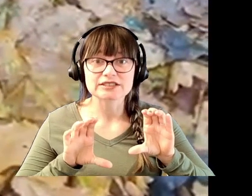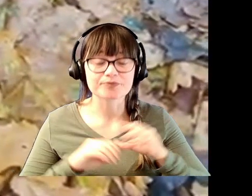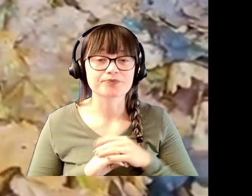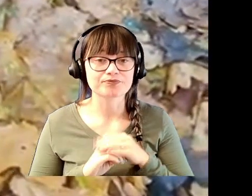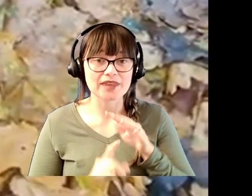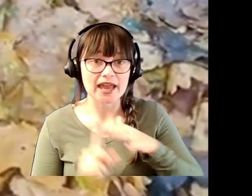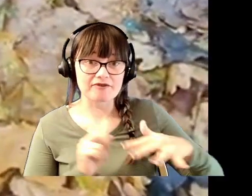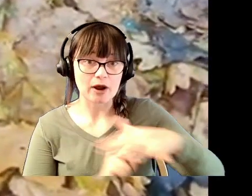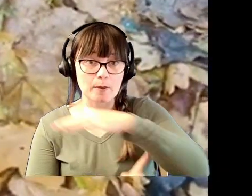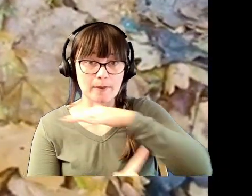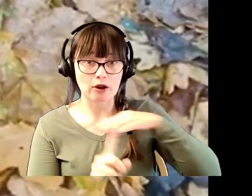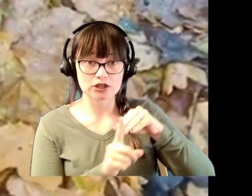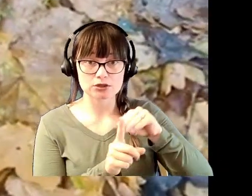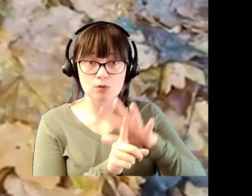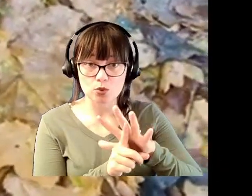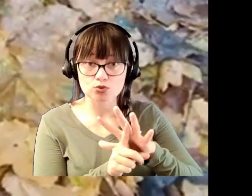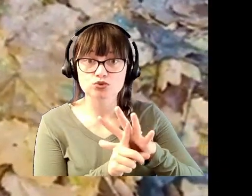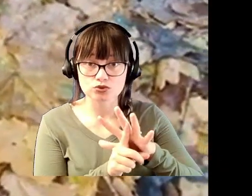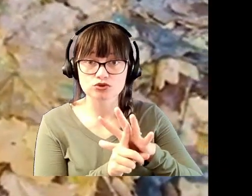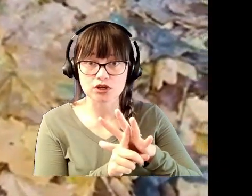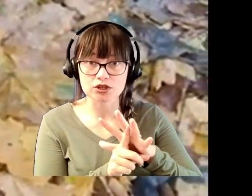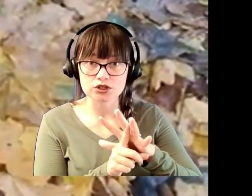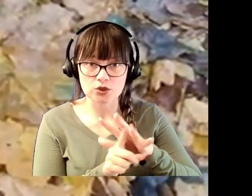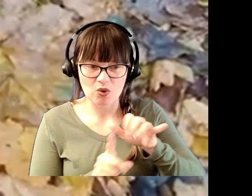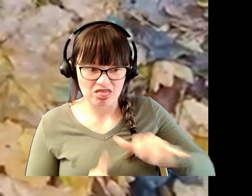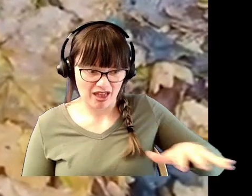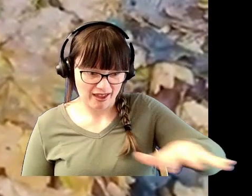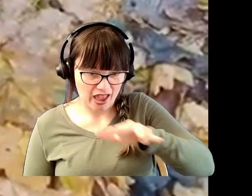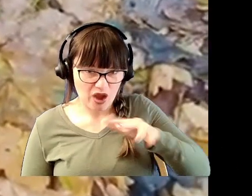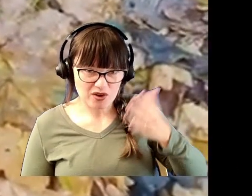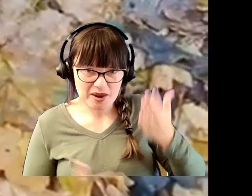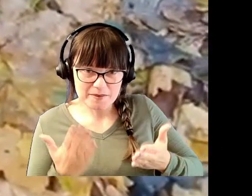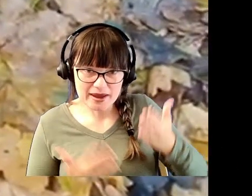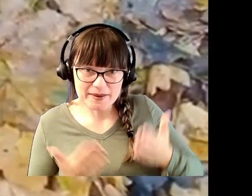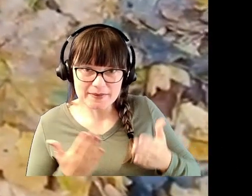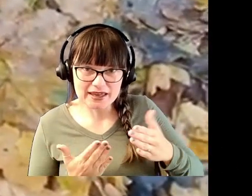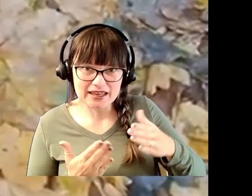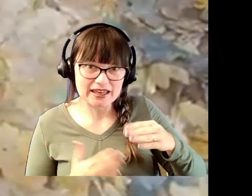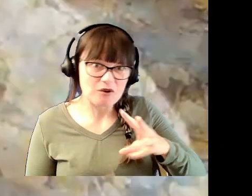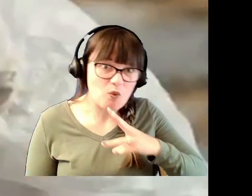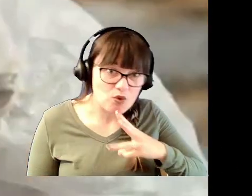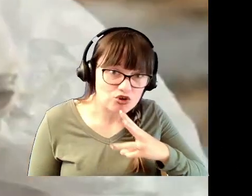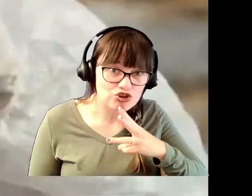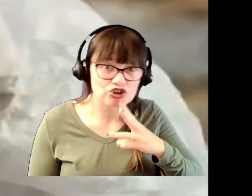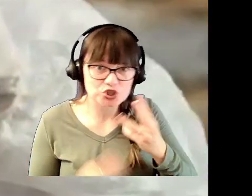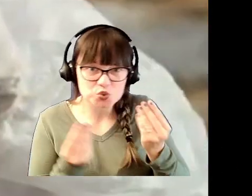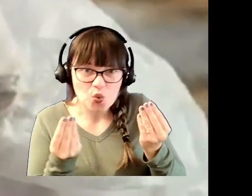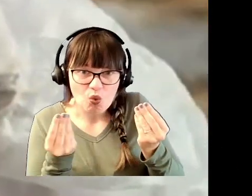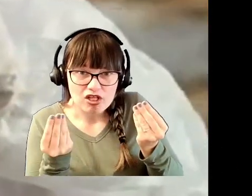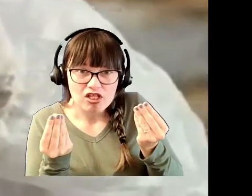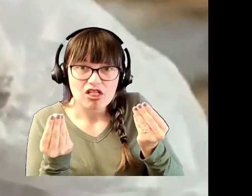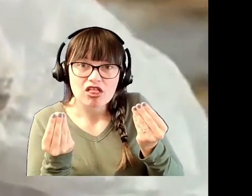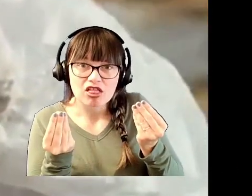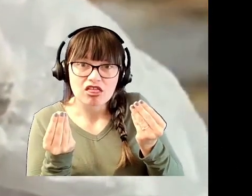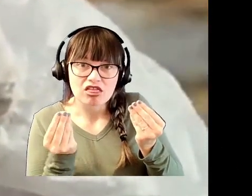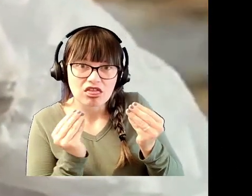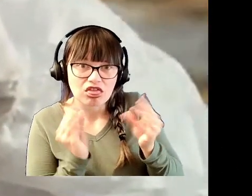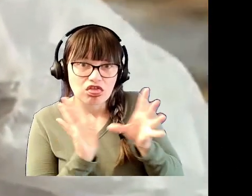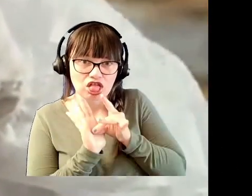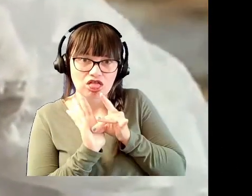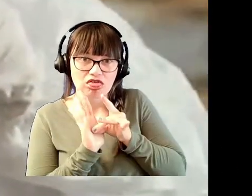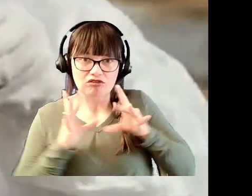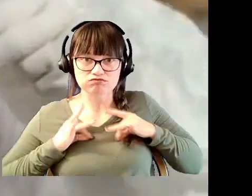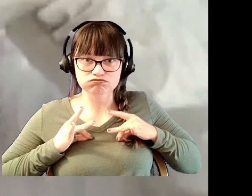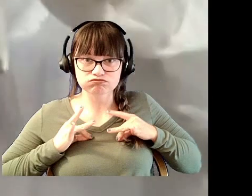Environmental exposures, you go into an area that was maybe, something in the water, something in the soil, that's